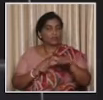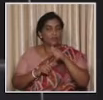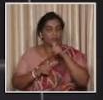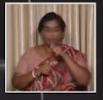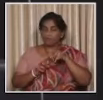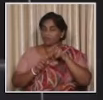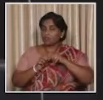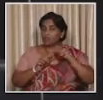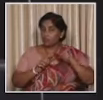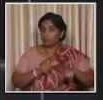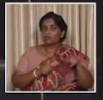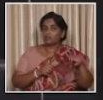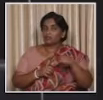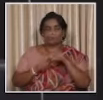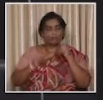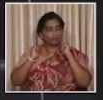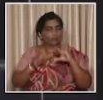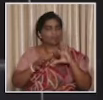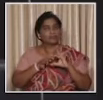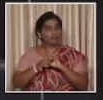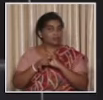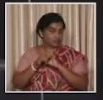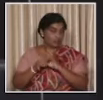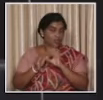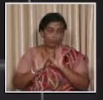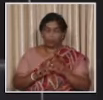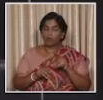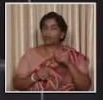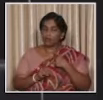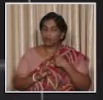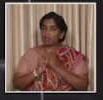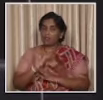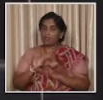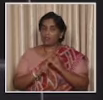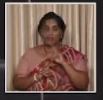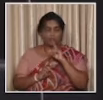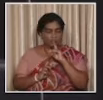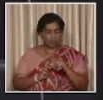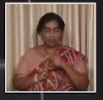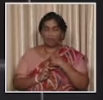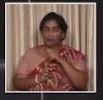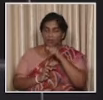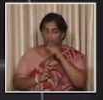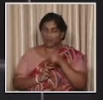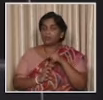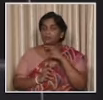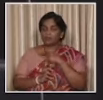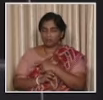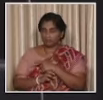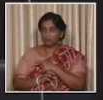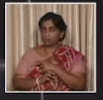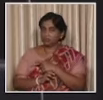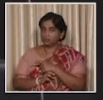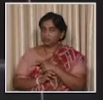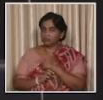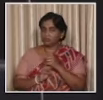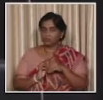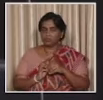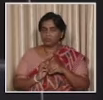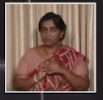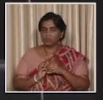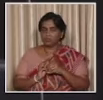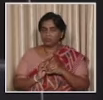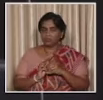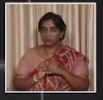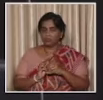Honourable Minister will take this into account, and I wish the Minister all the success in the coming year